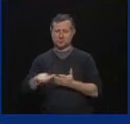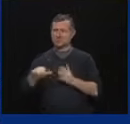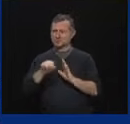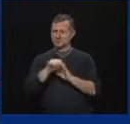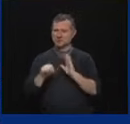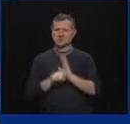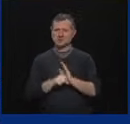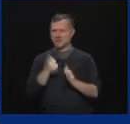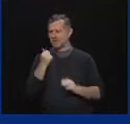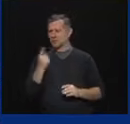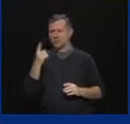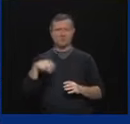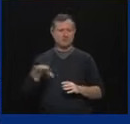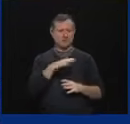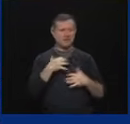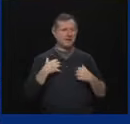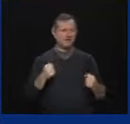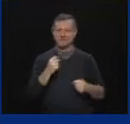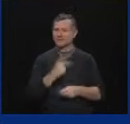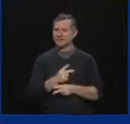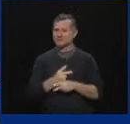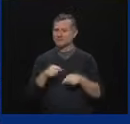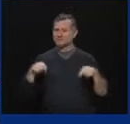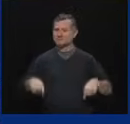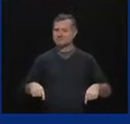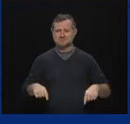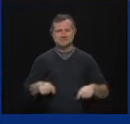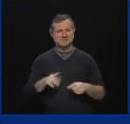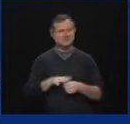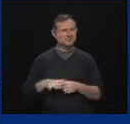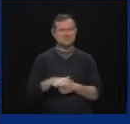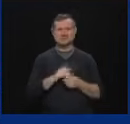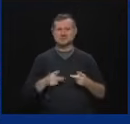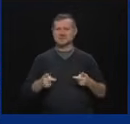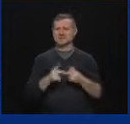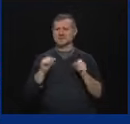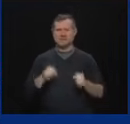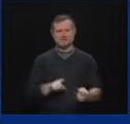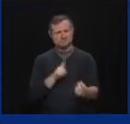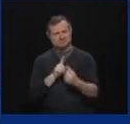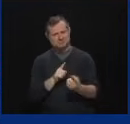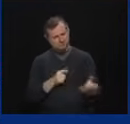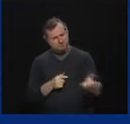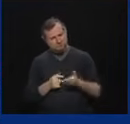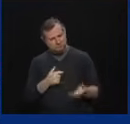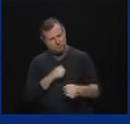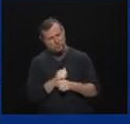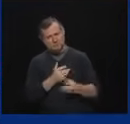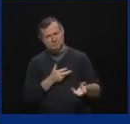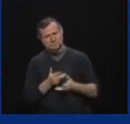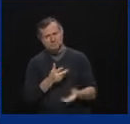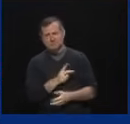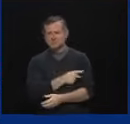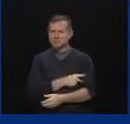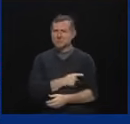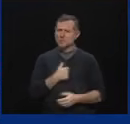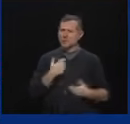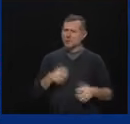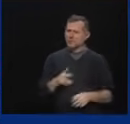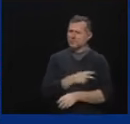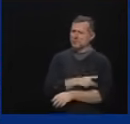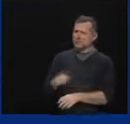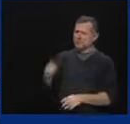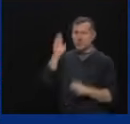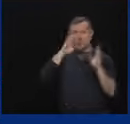can meet a patient, and that patient does not have to worry when they go in there for healthcare that they're going to contract a